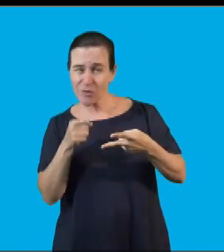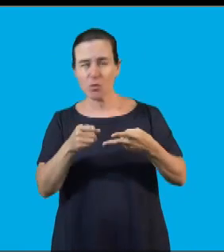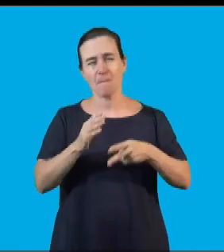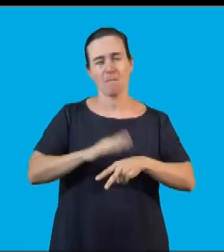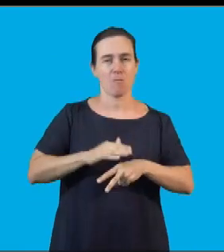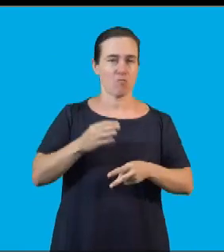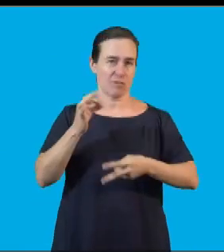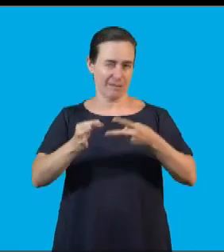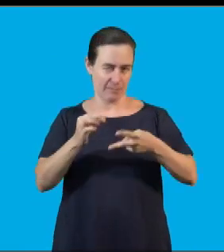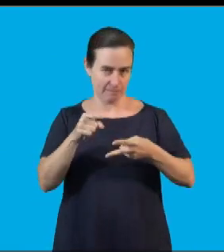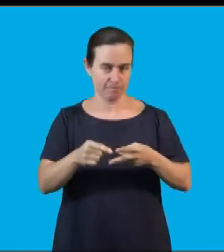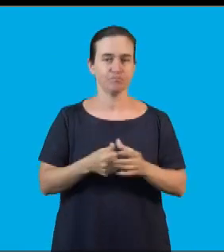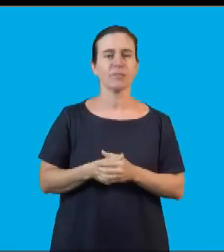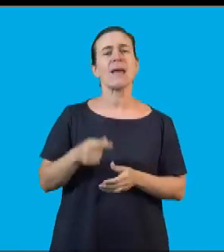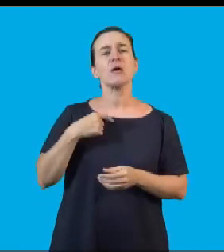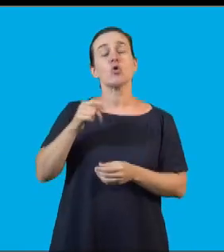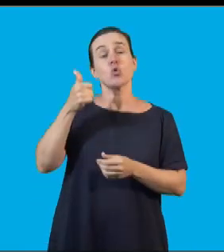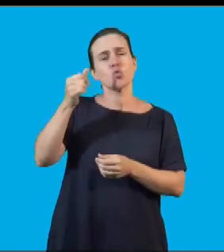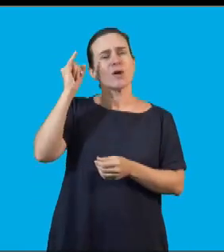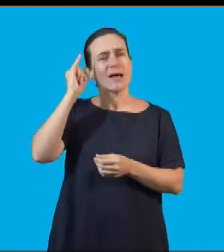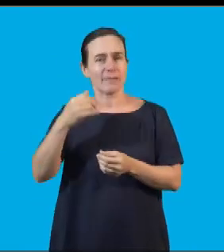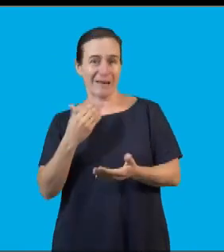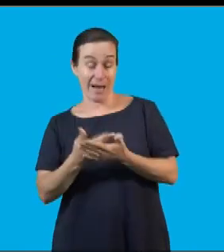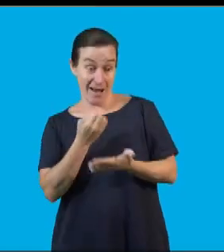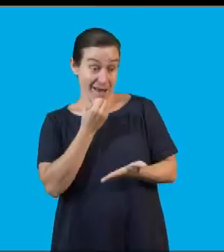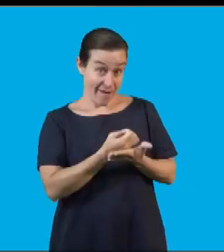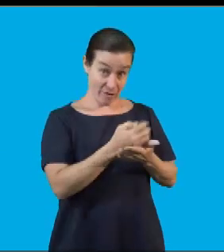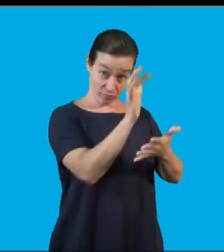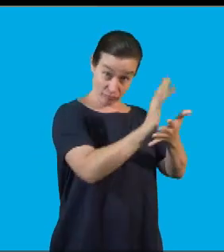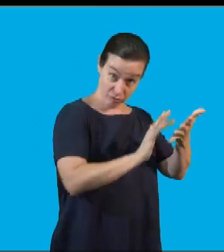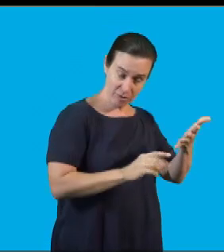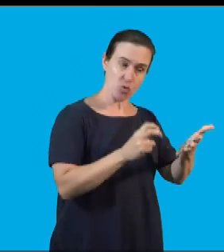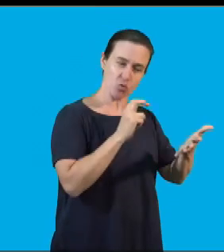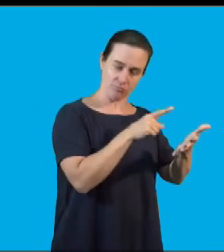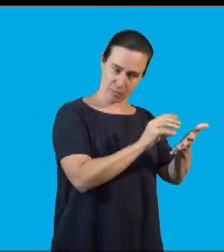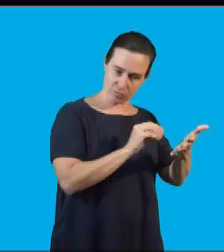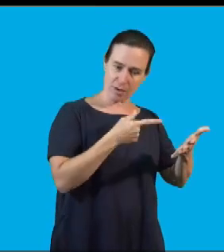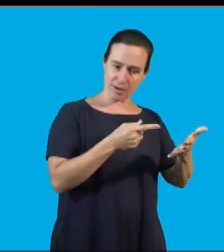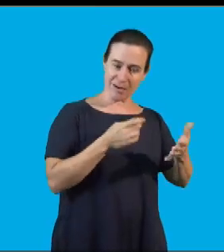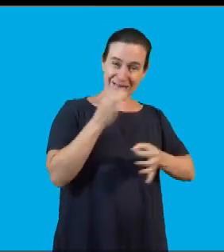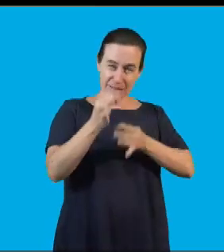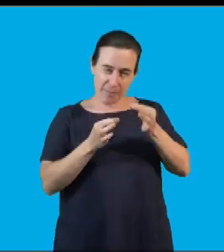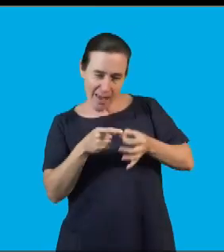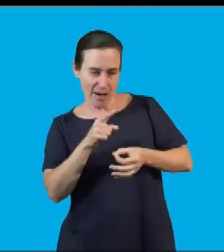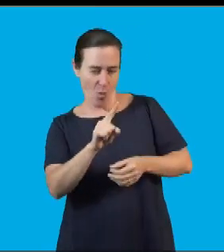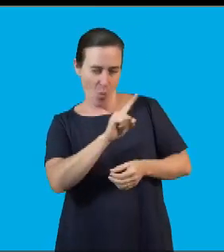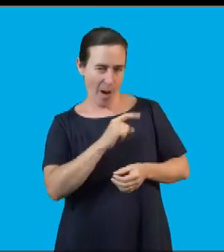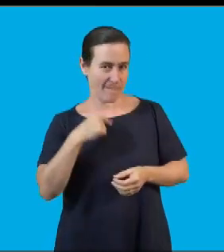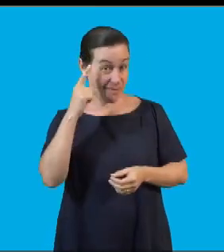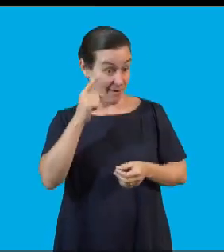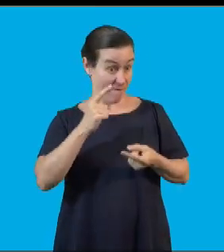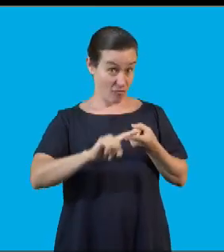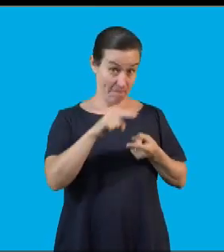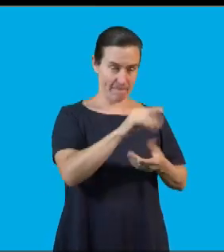it's a good idea to include a textual reference, some evidence to support your answer. The